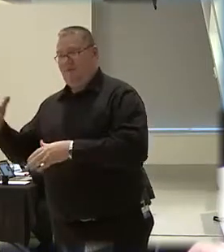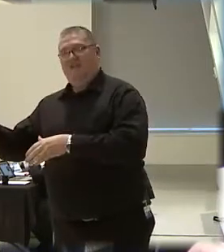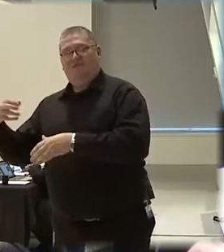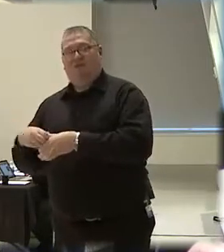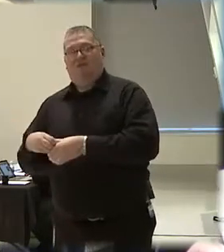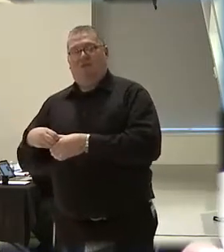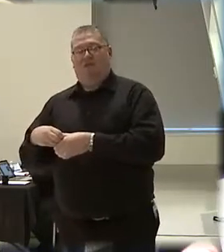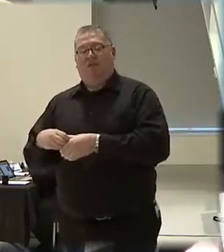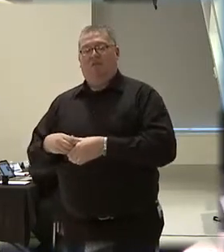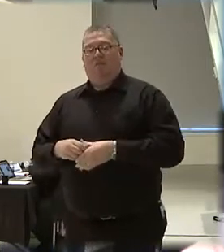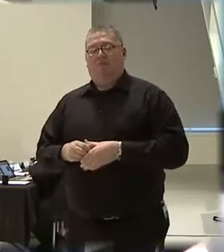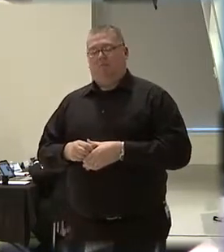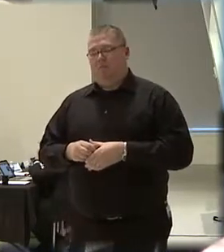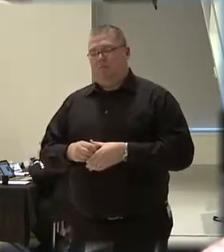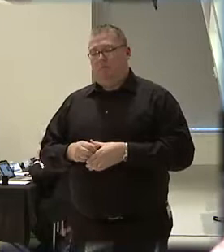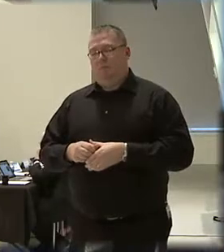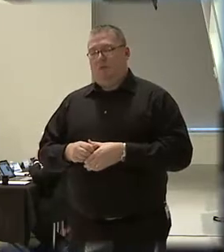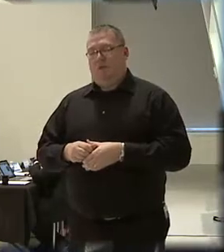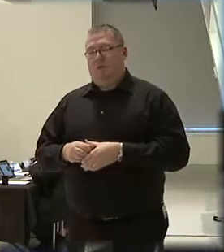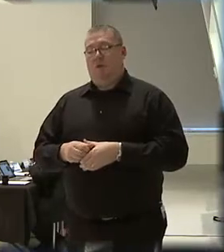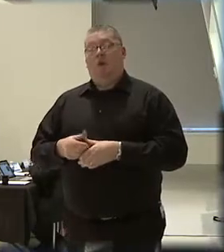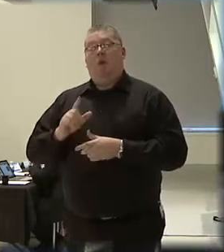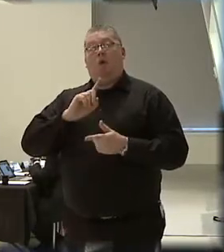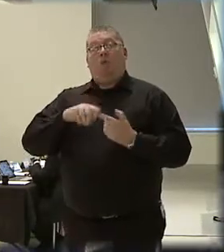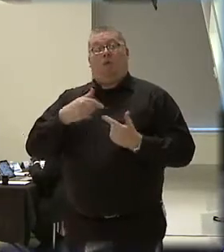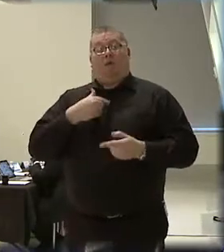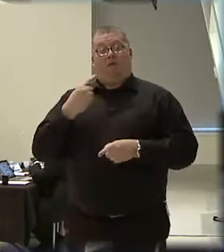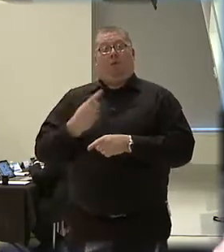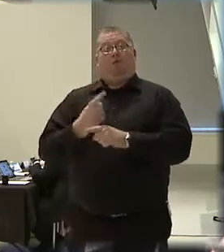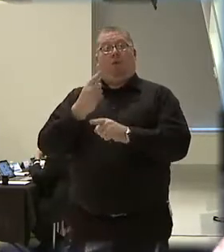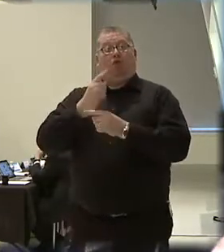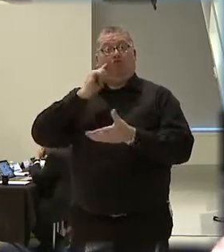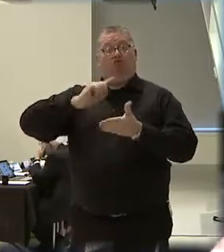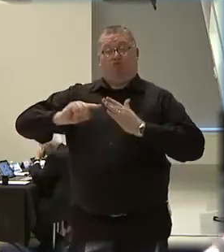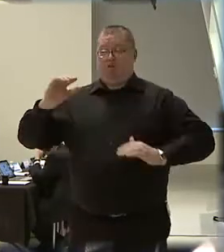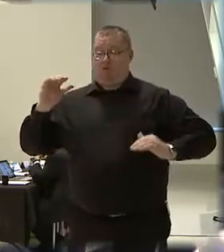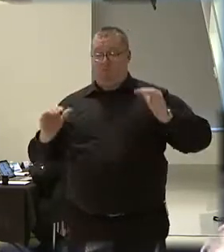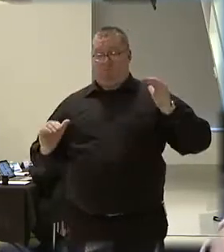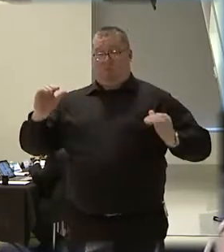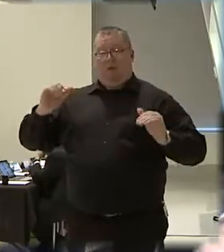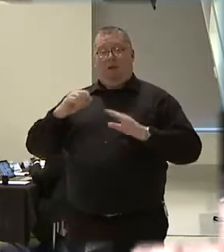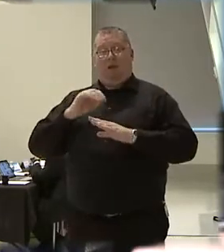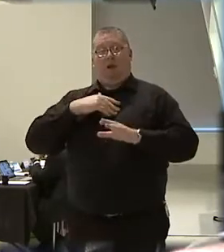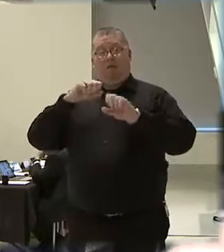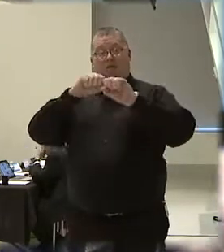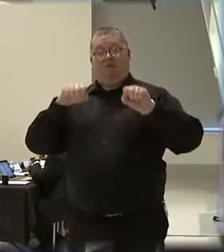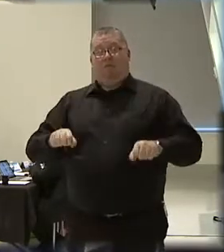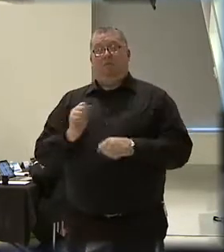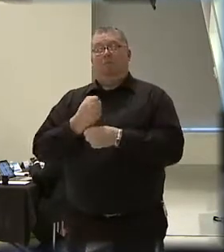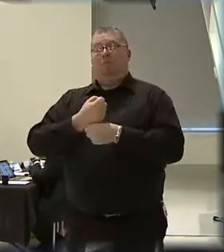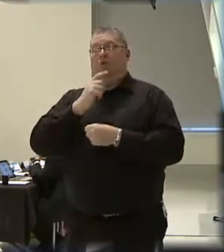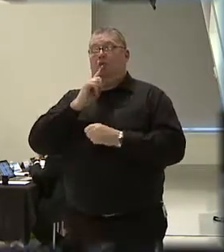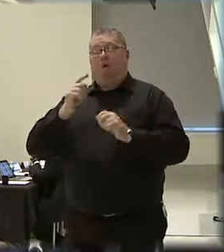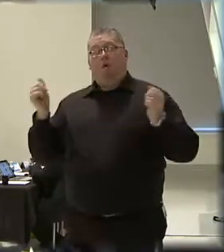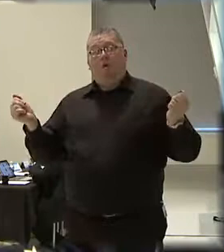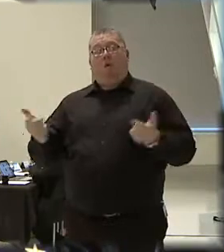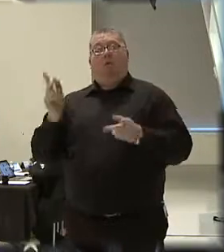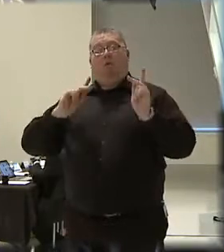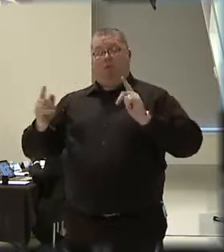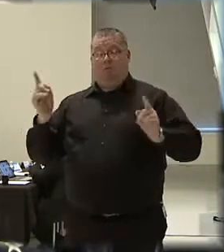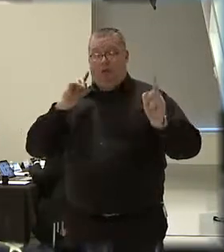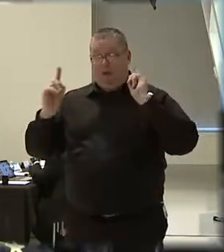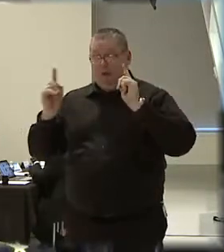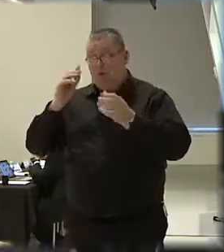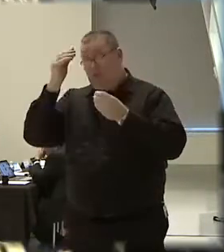independent body that keeps checks and balances on our agency to make sure that we are adhering to